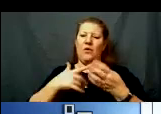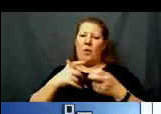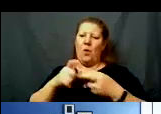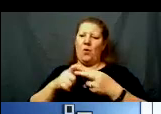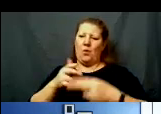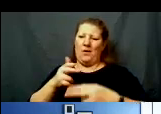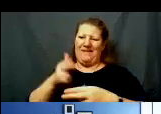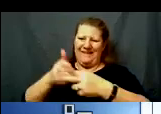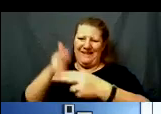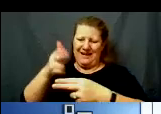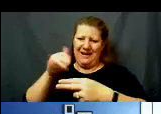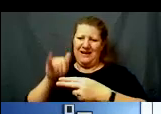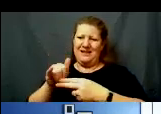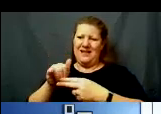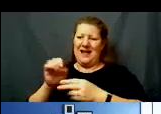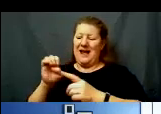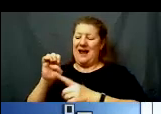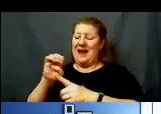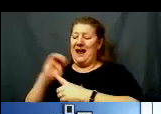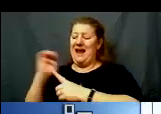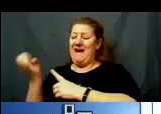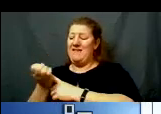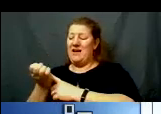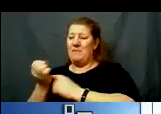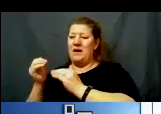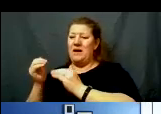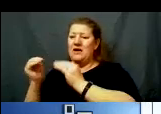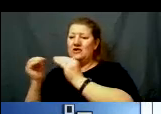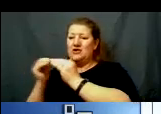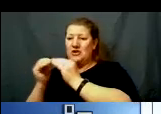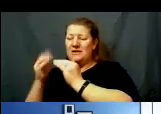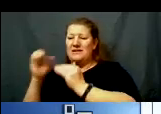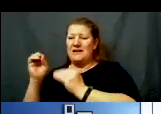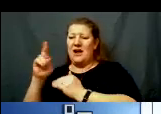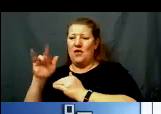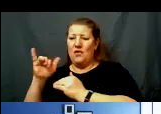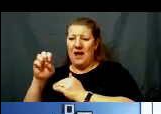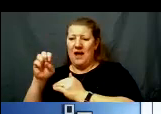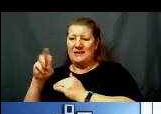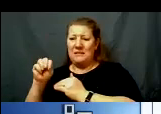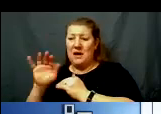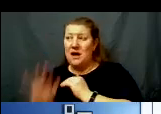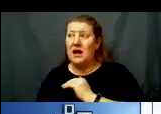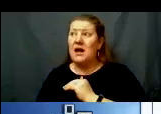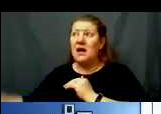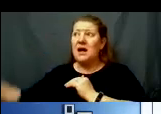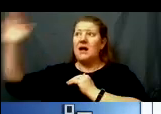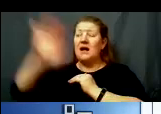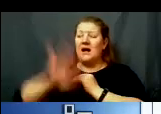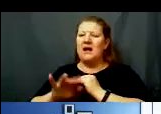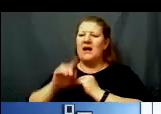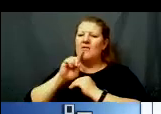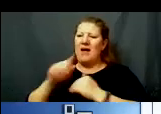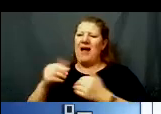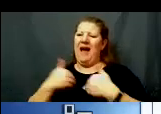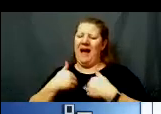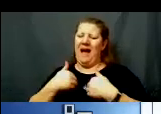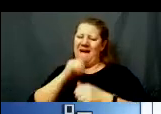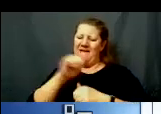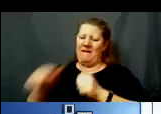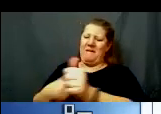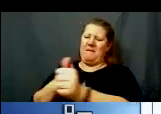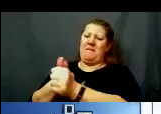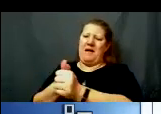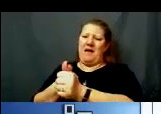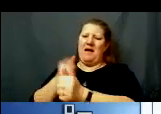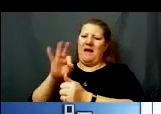that environmental injustice and environmental racism around the planet is really driven by a logic of